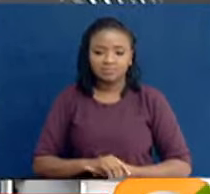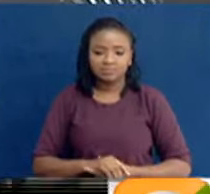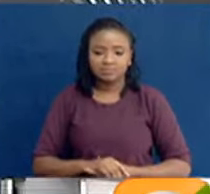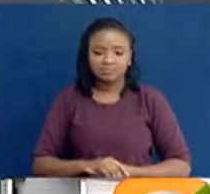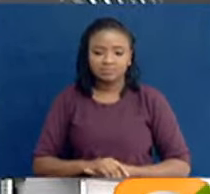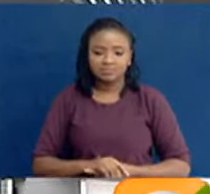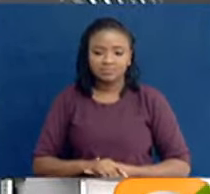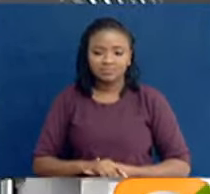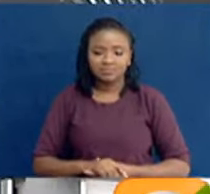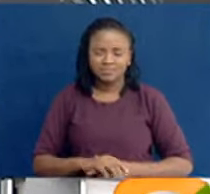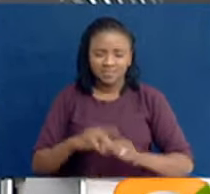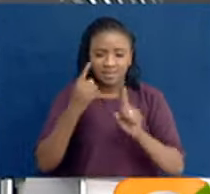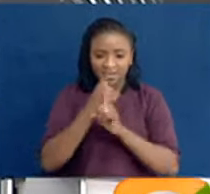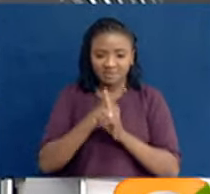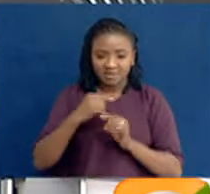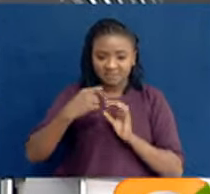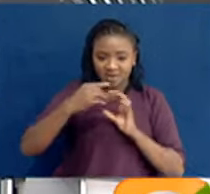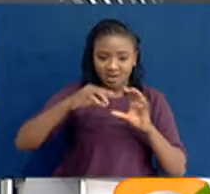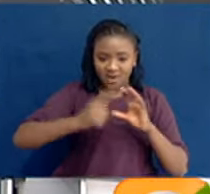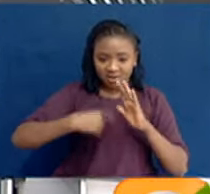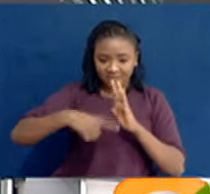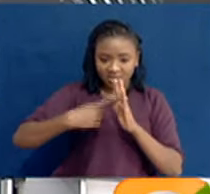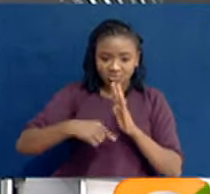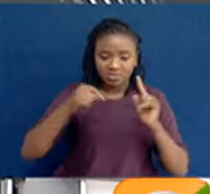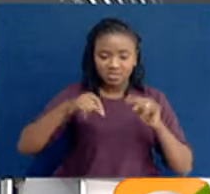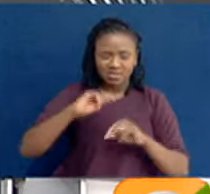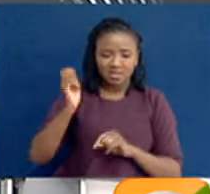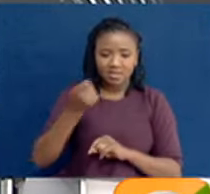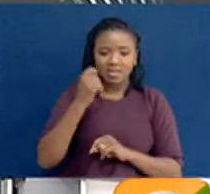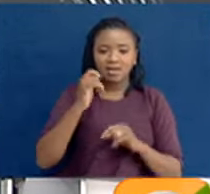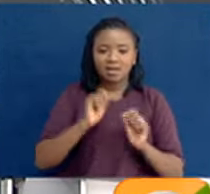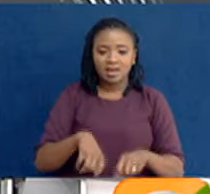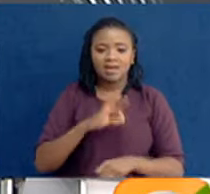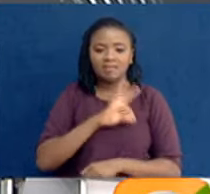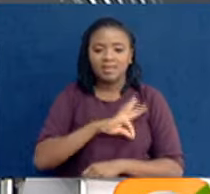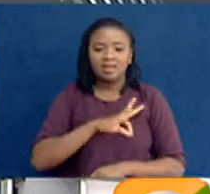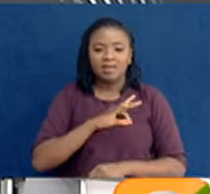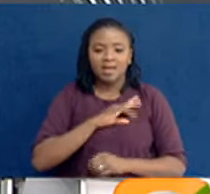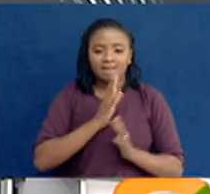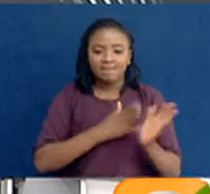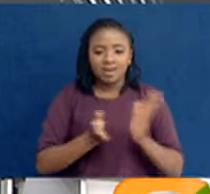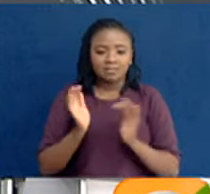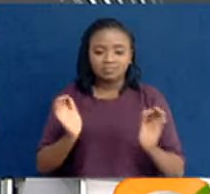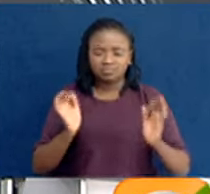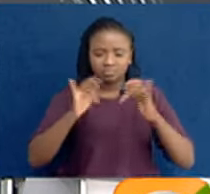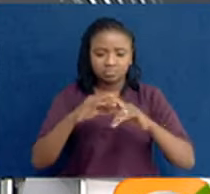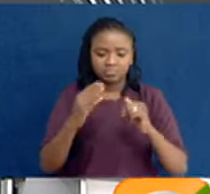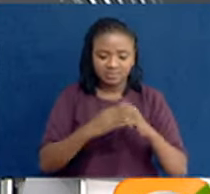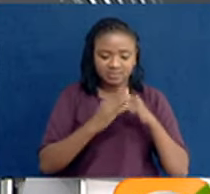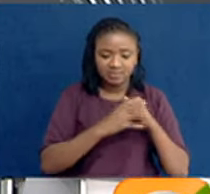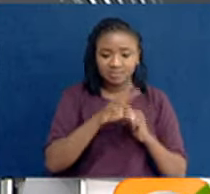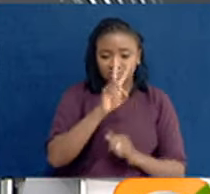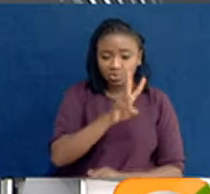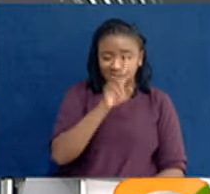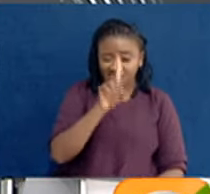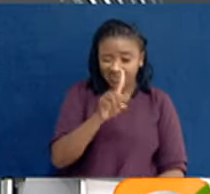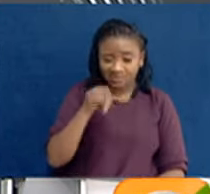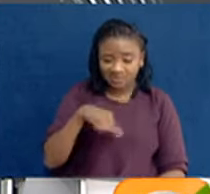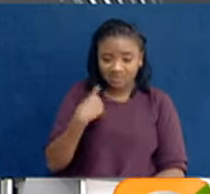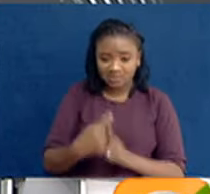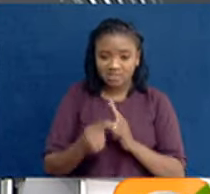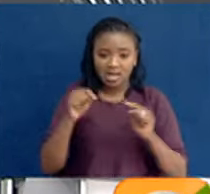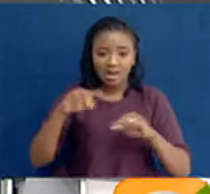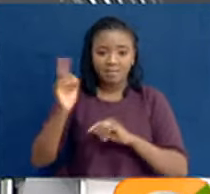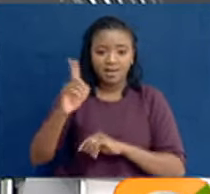Now, local farms are set to benefit from the 6th Kenya International Industrial Expo, scheduled to take place from September 21st this year in Nairobi.